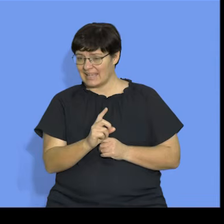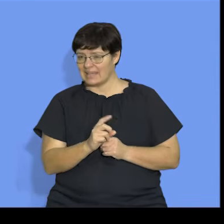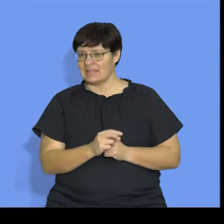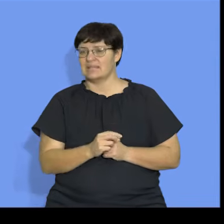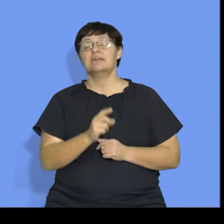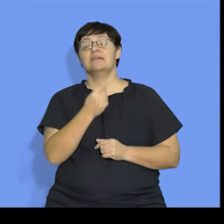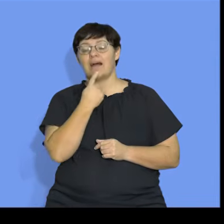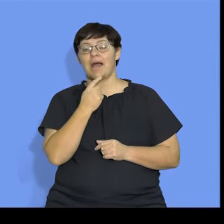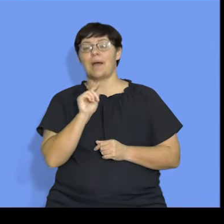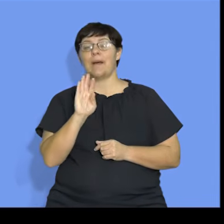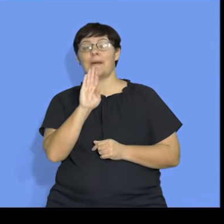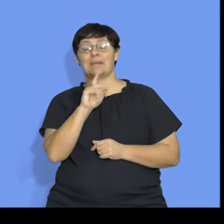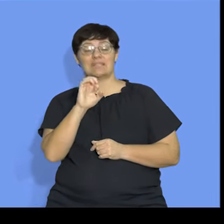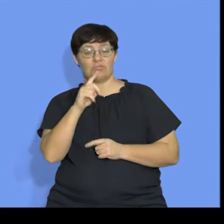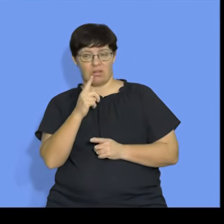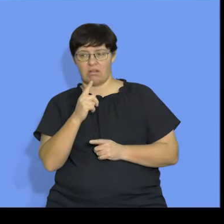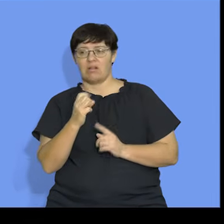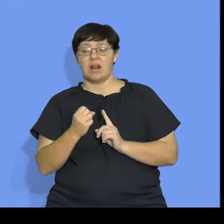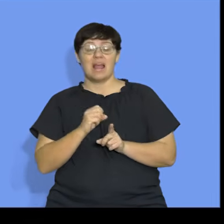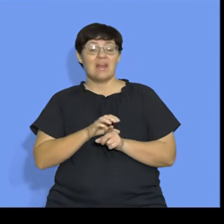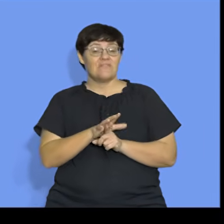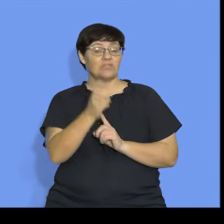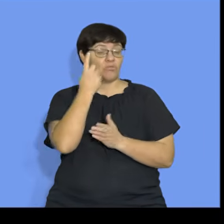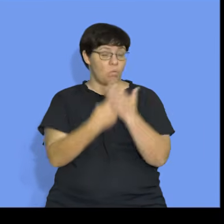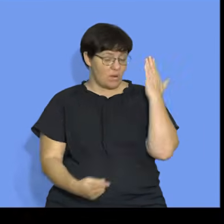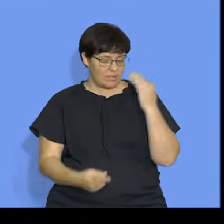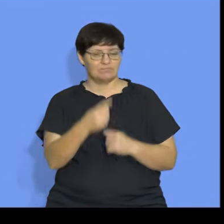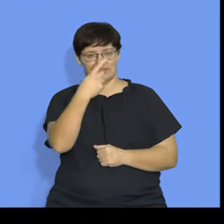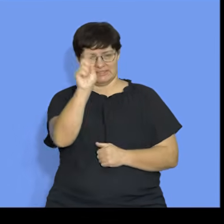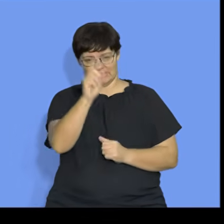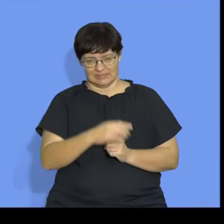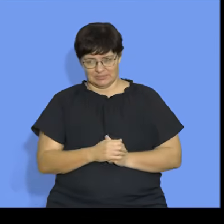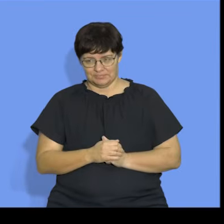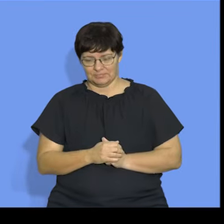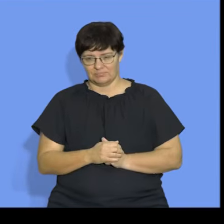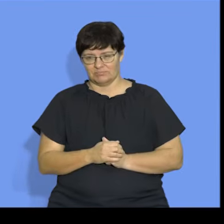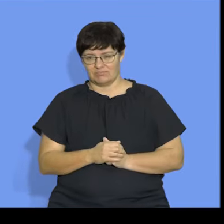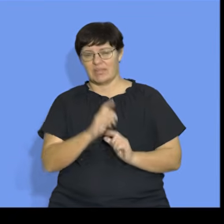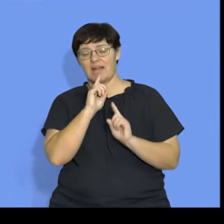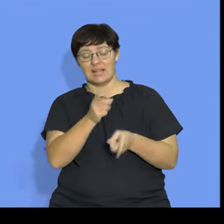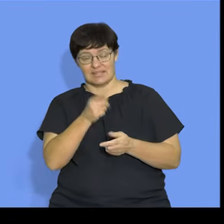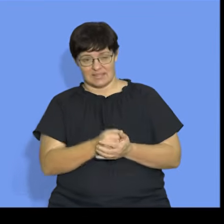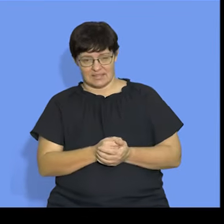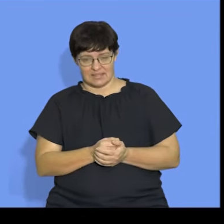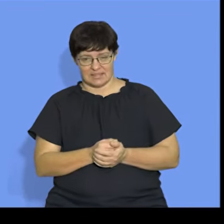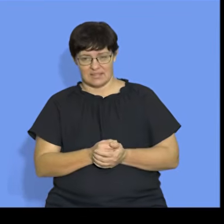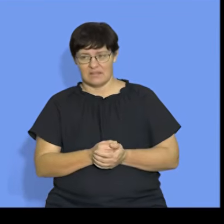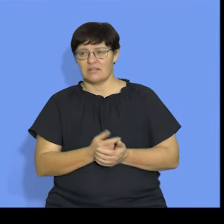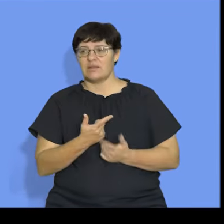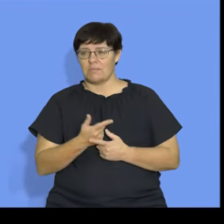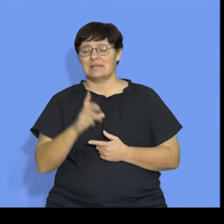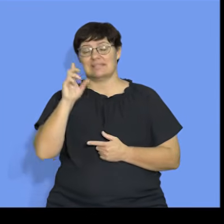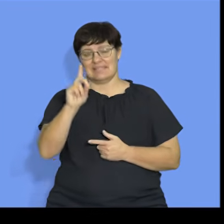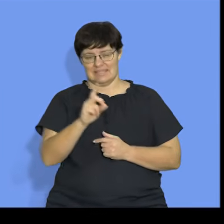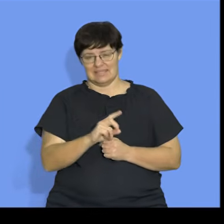number D, bacterial infections only. Yes, right? That is our answer. Our answer is going to be number